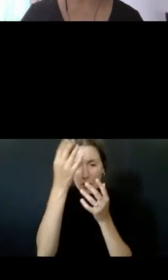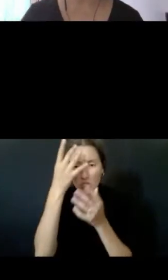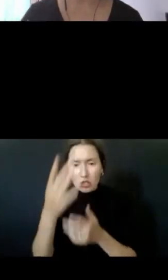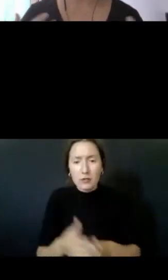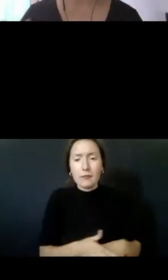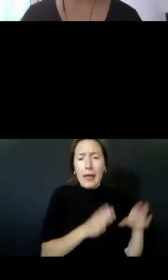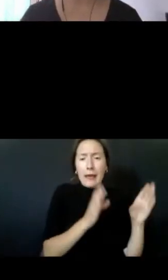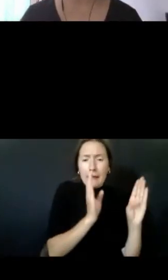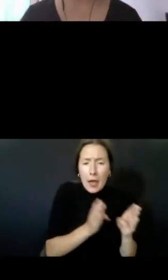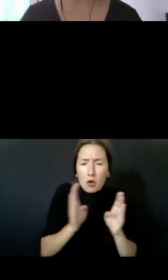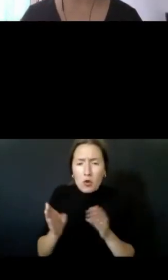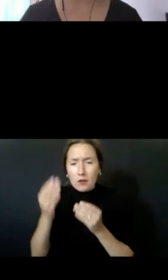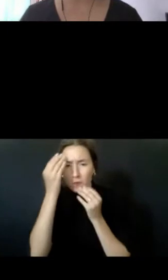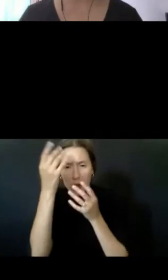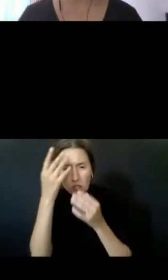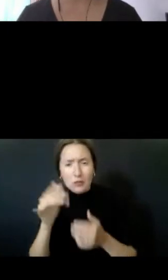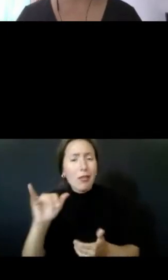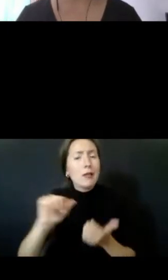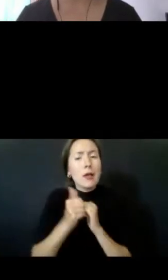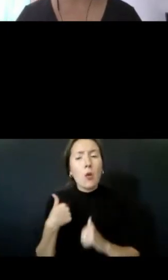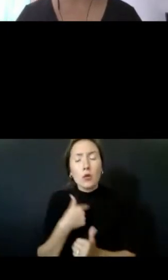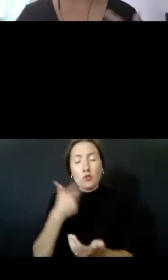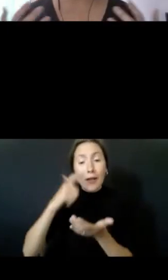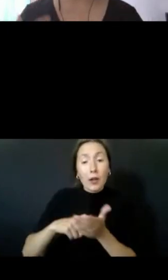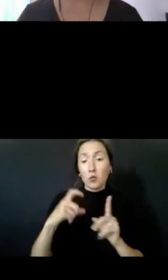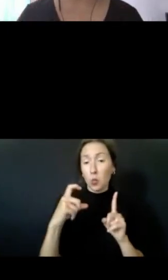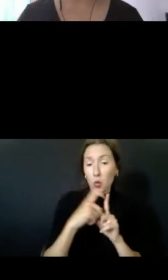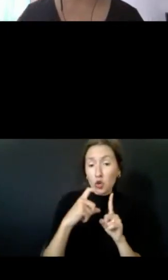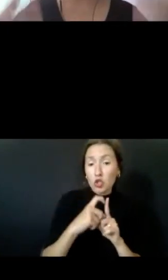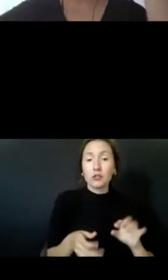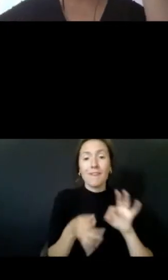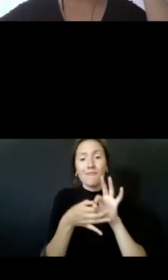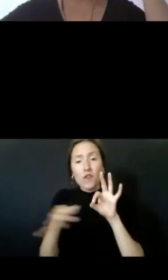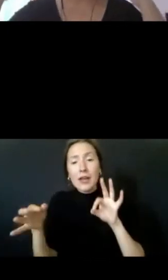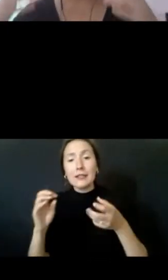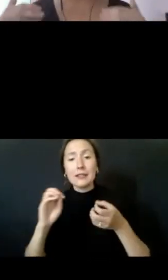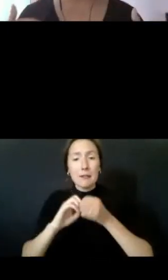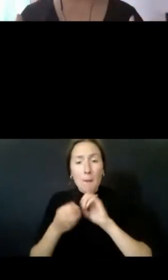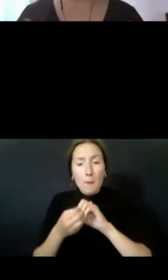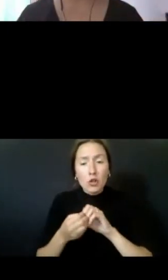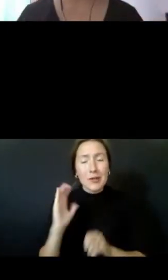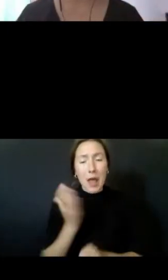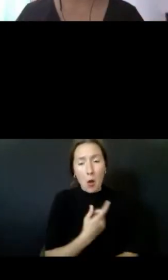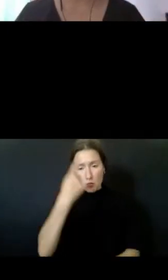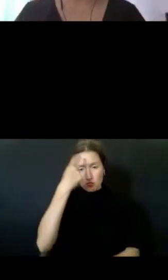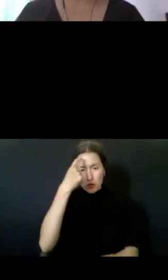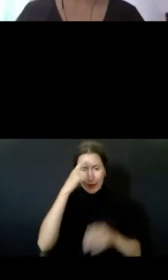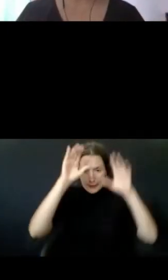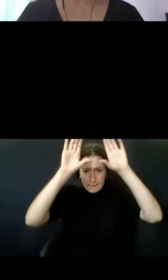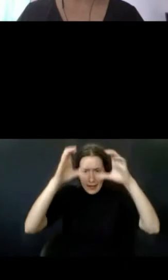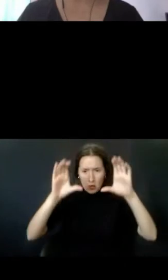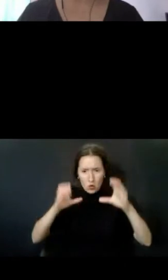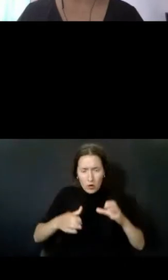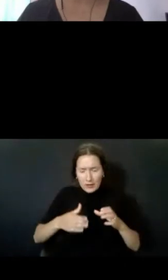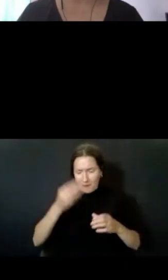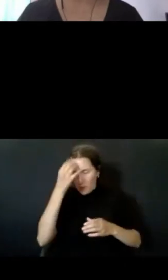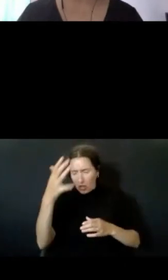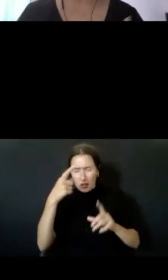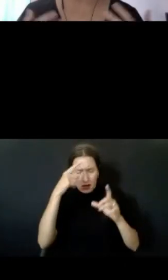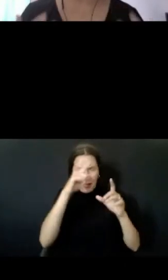what are we learning? And it's the recognition network. It's basically how we gather facts and categorize what we see, hear, and